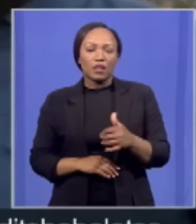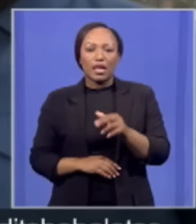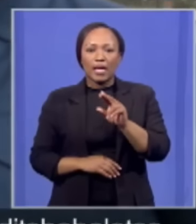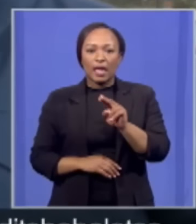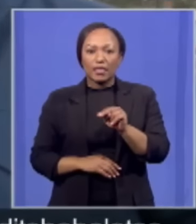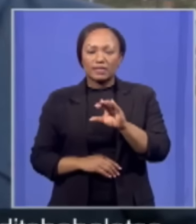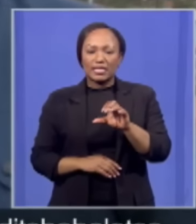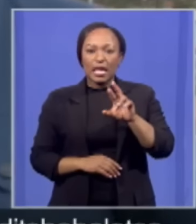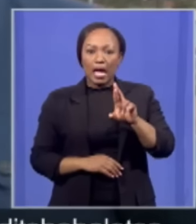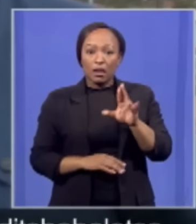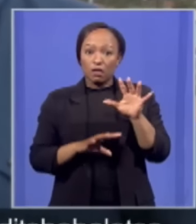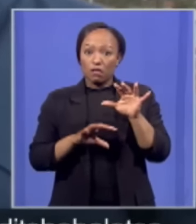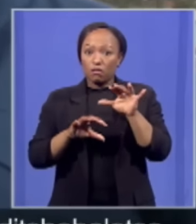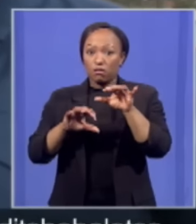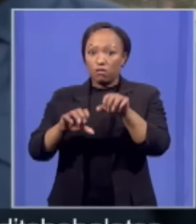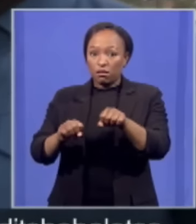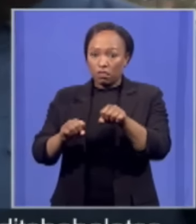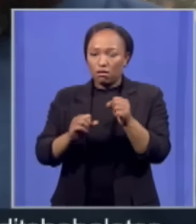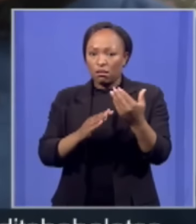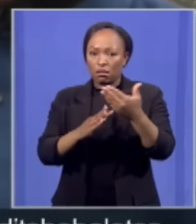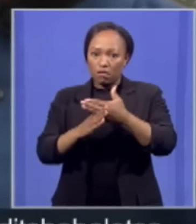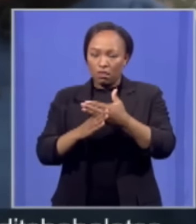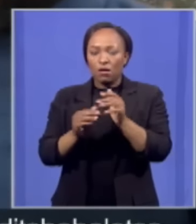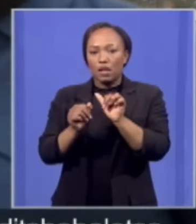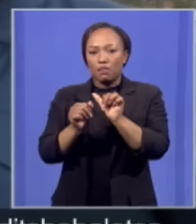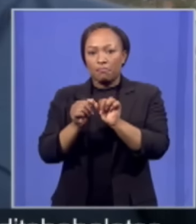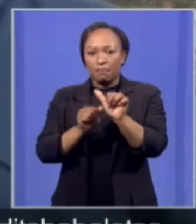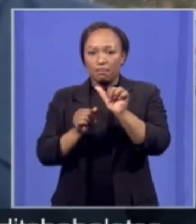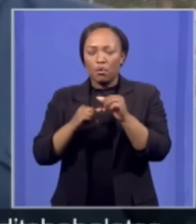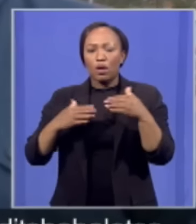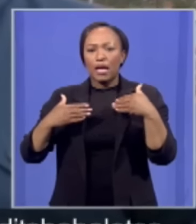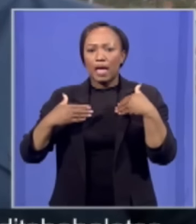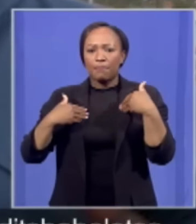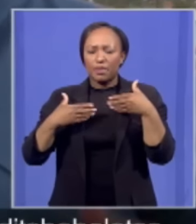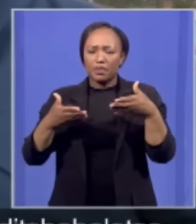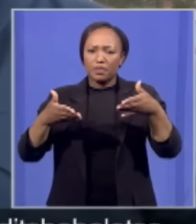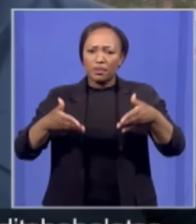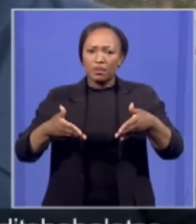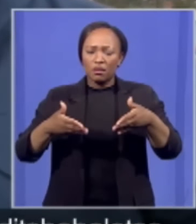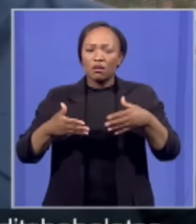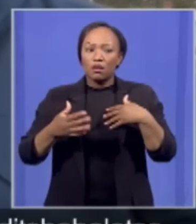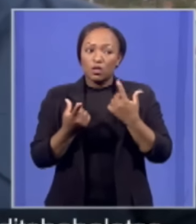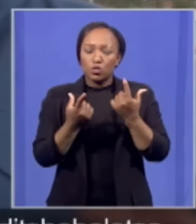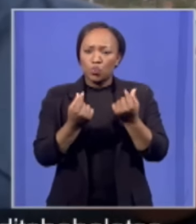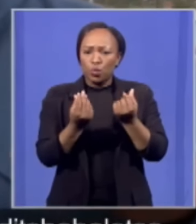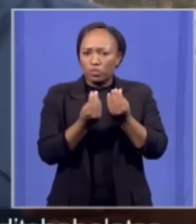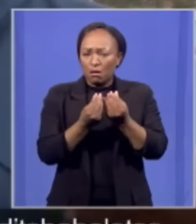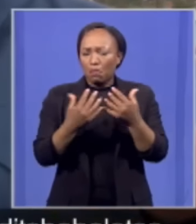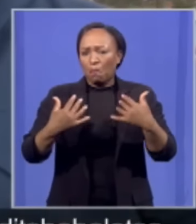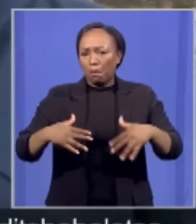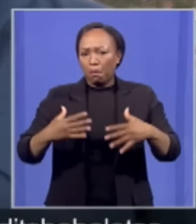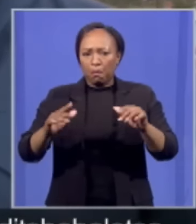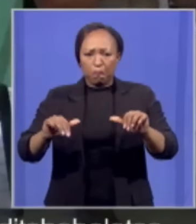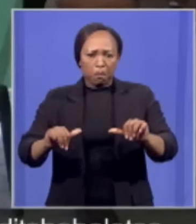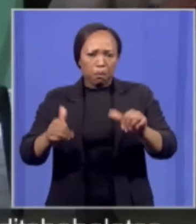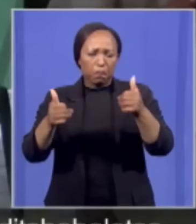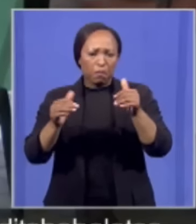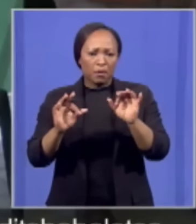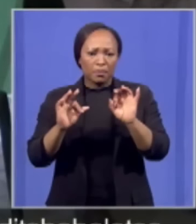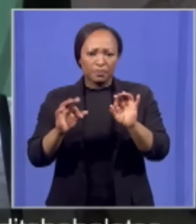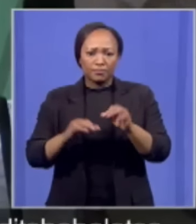dilo di diragala ka tsela e maleba ebile re itumella go nna teng ga bone fa yaanong ba dira dilo ka tsela tse di tshwanetseng gore di dirwe ka teng.